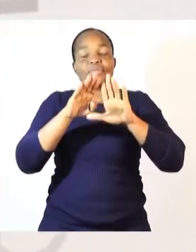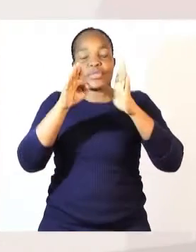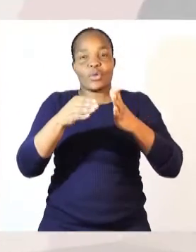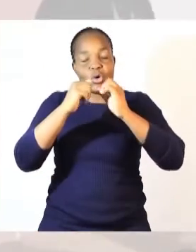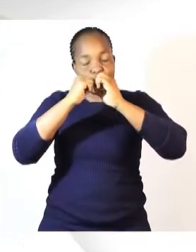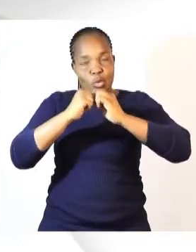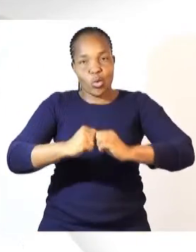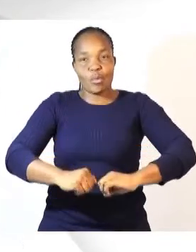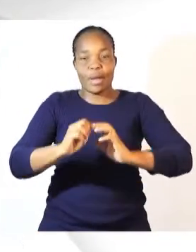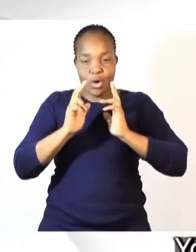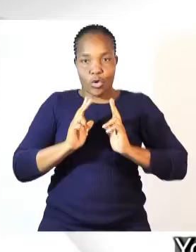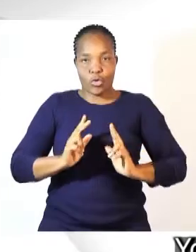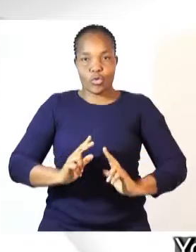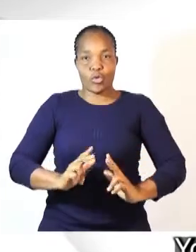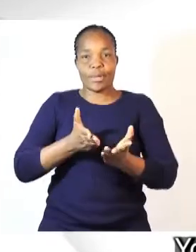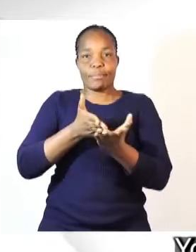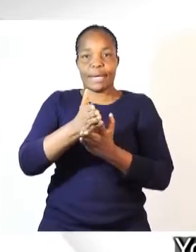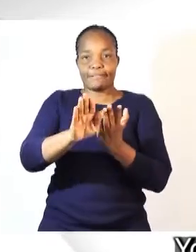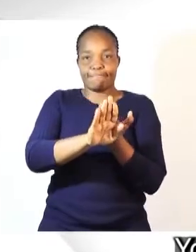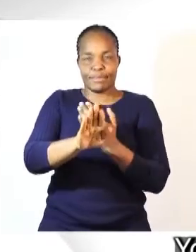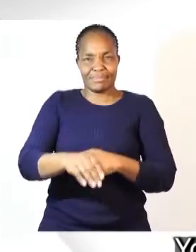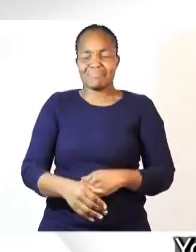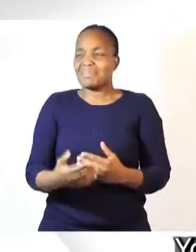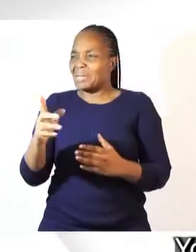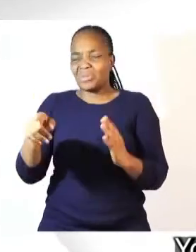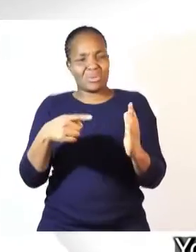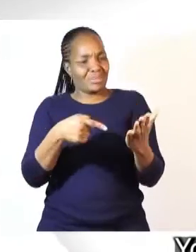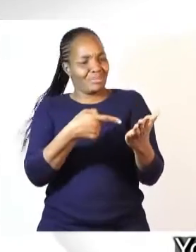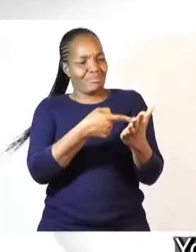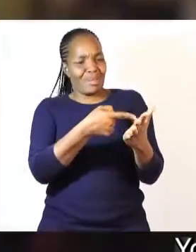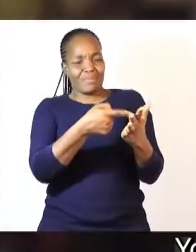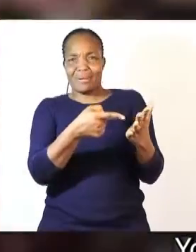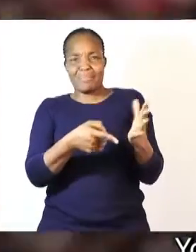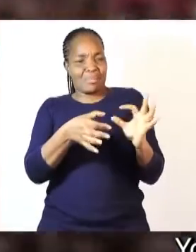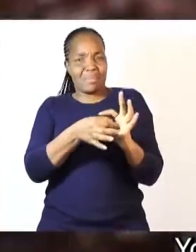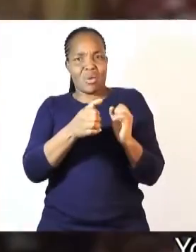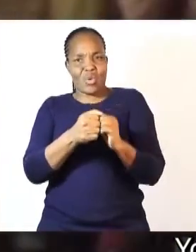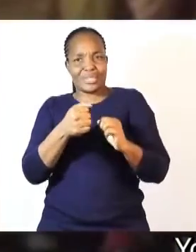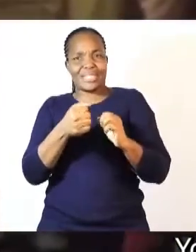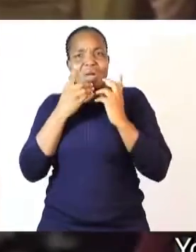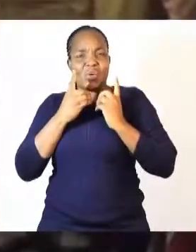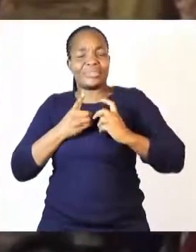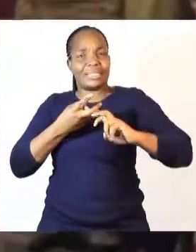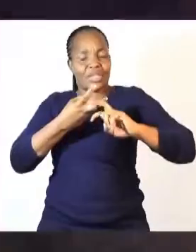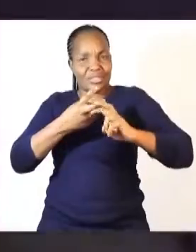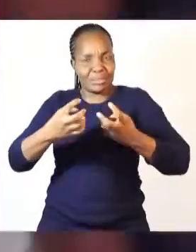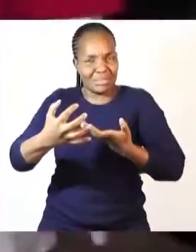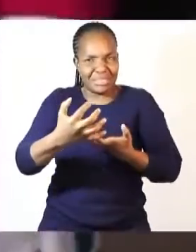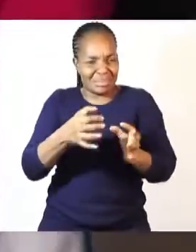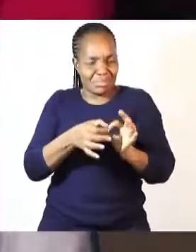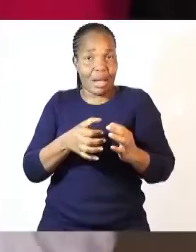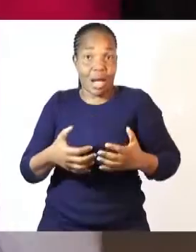Rights. You are probably wondering what this has to do with the disability disaggregated data.